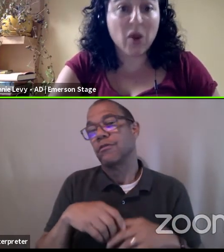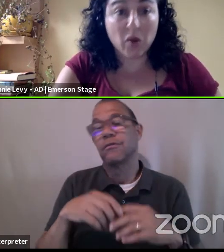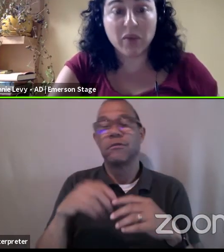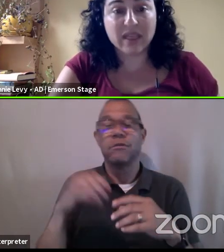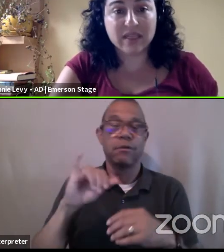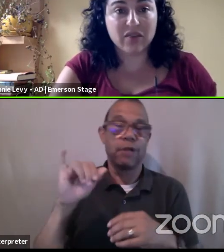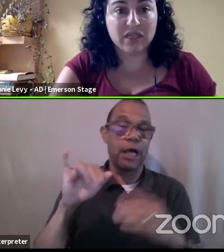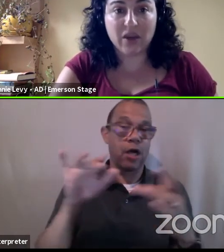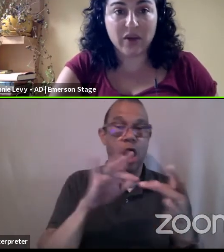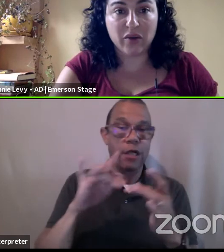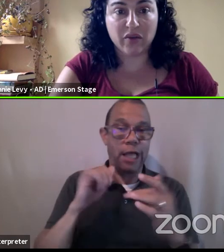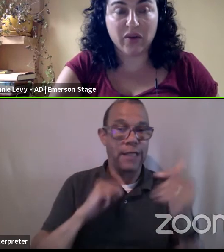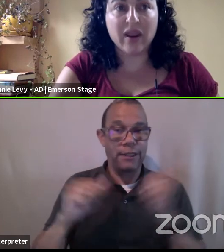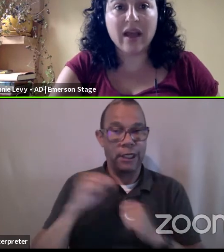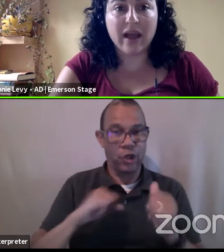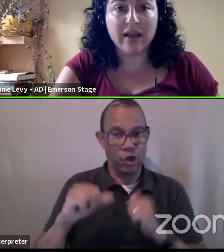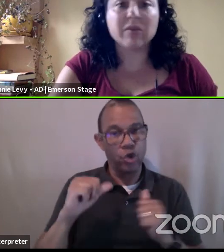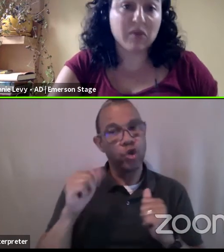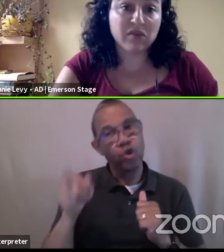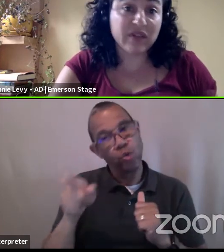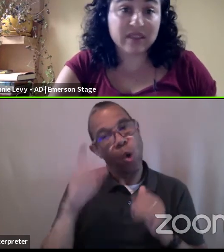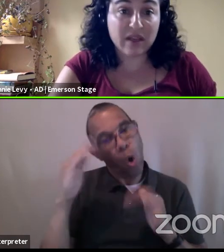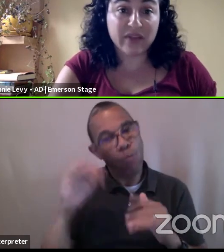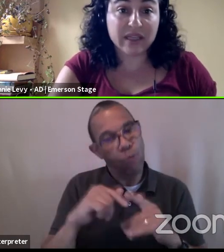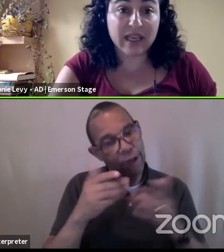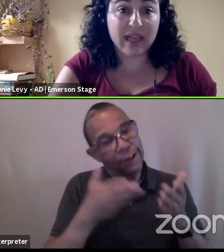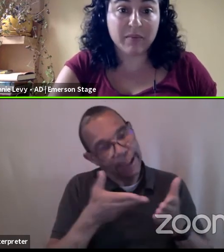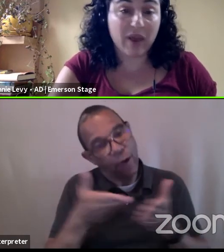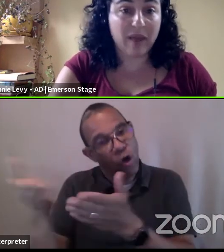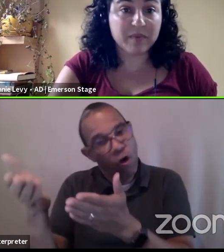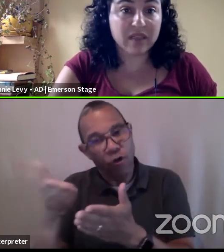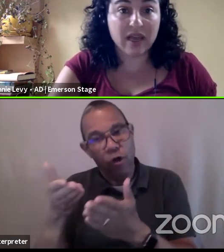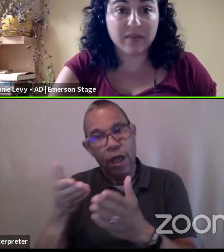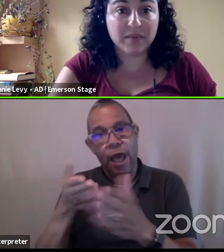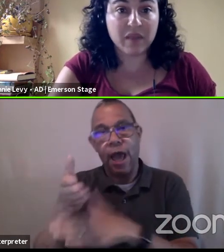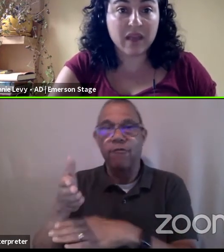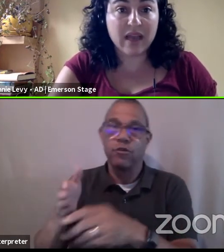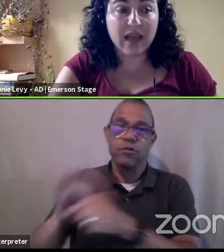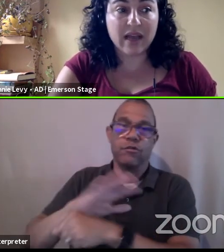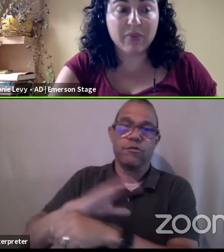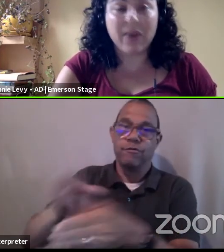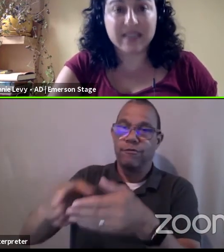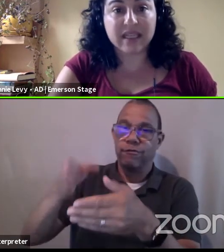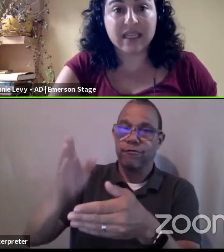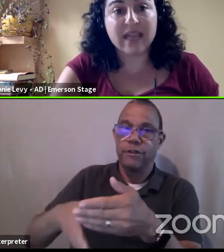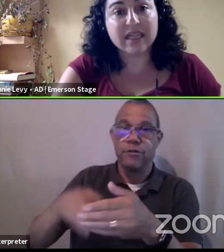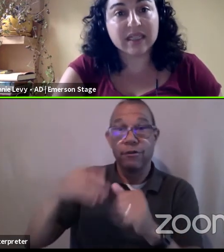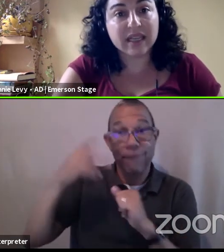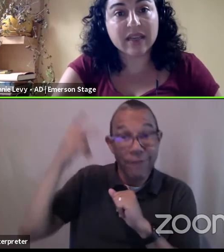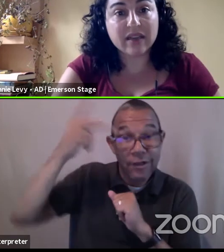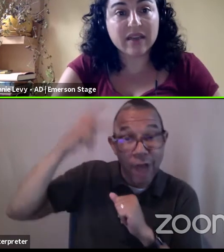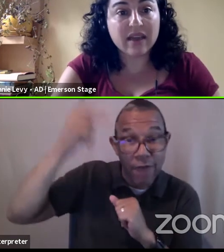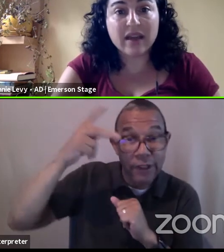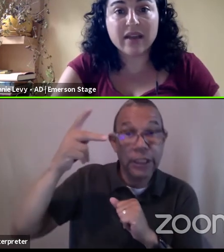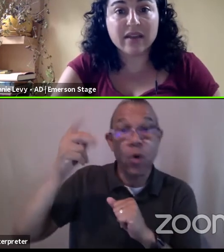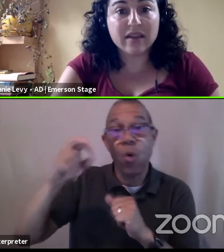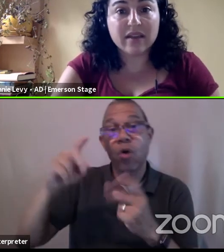that we hope we continue to carry over, uh, I suppose, both philosophically and perhaps, um, uh, practically and technically.